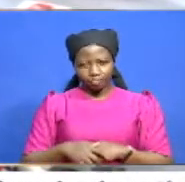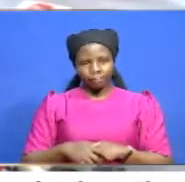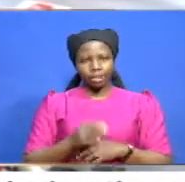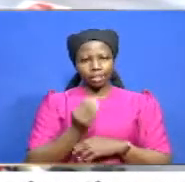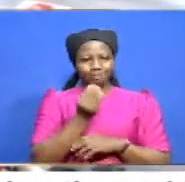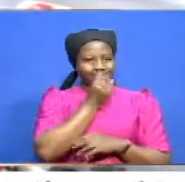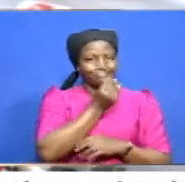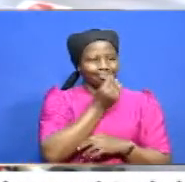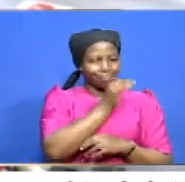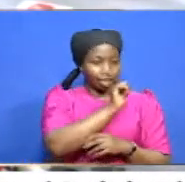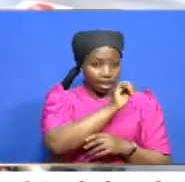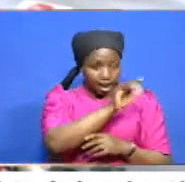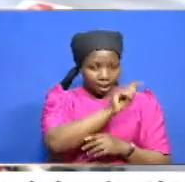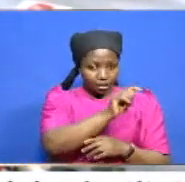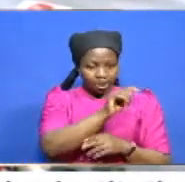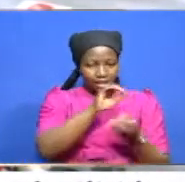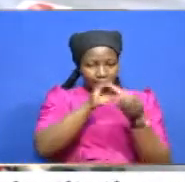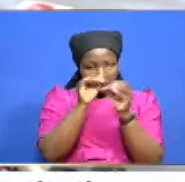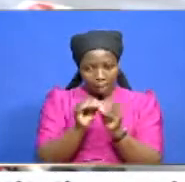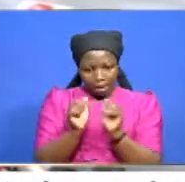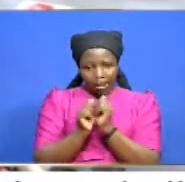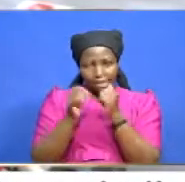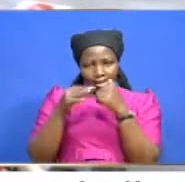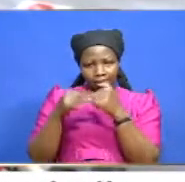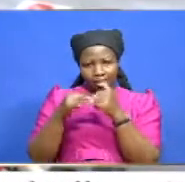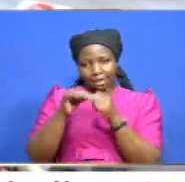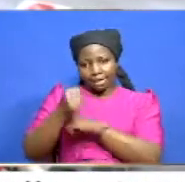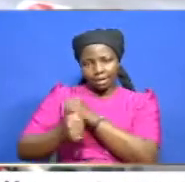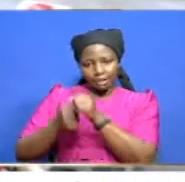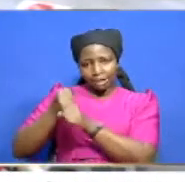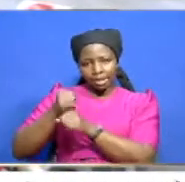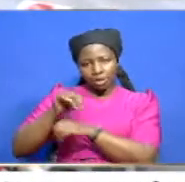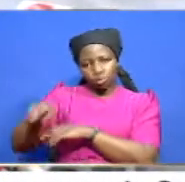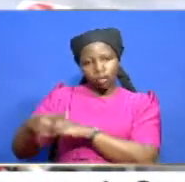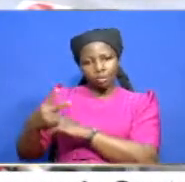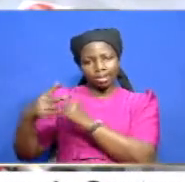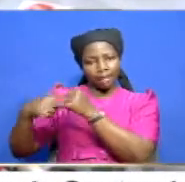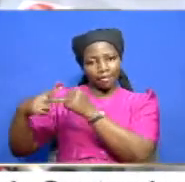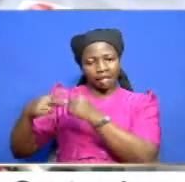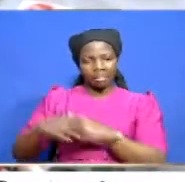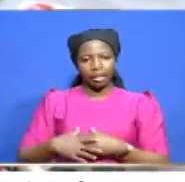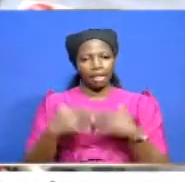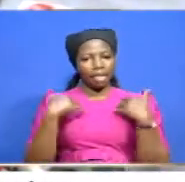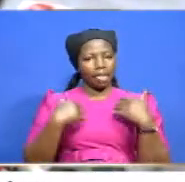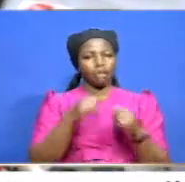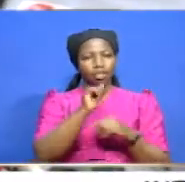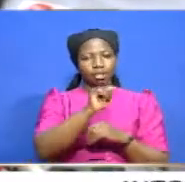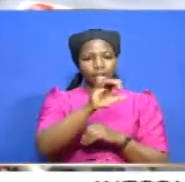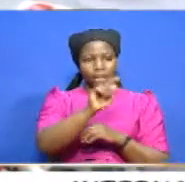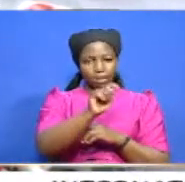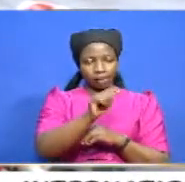Dietitian Act, number 18 of 2007, the Health Act,